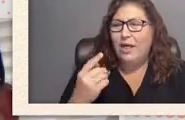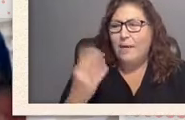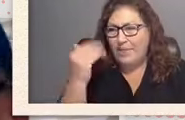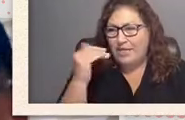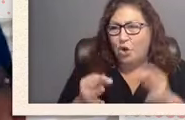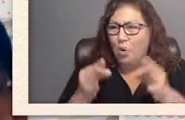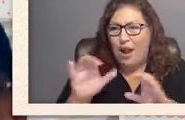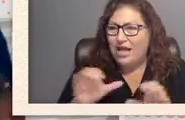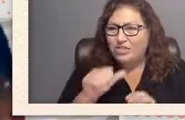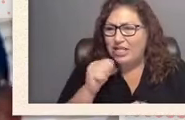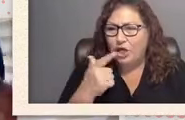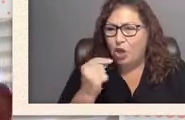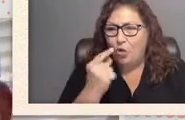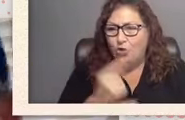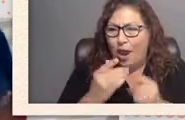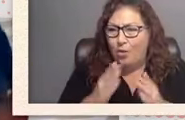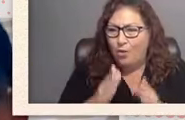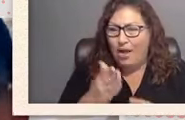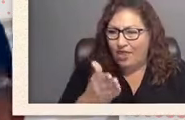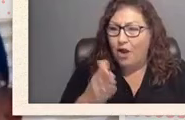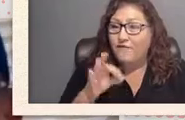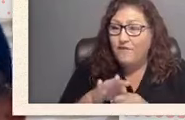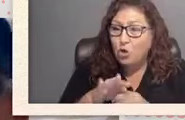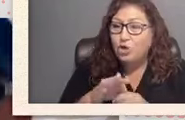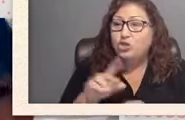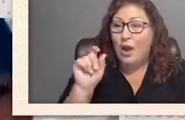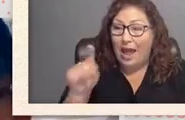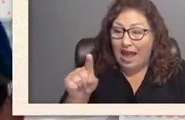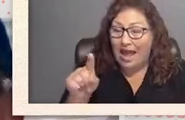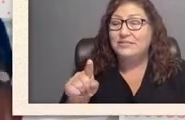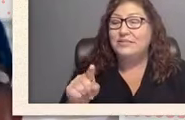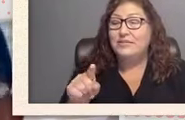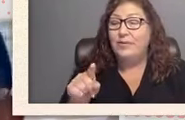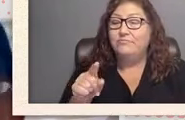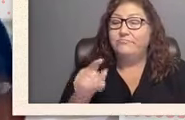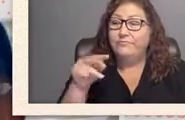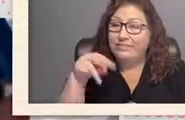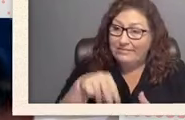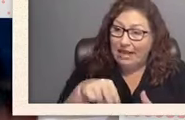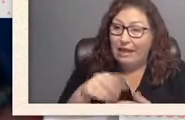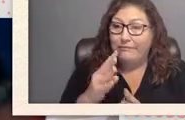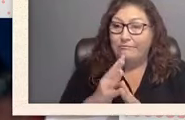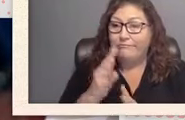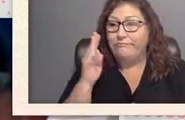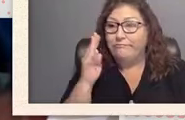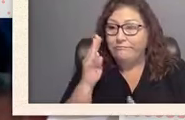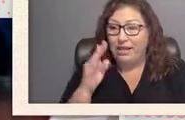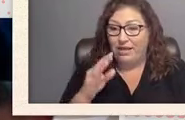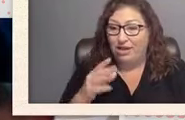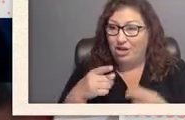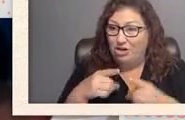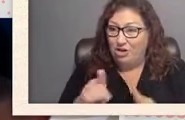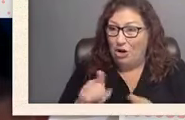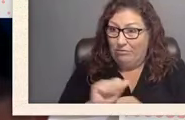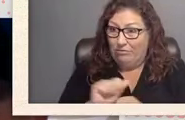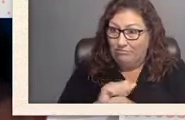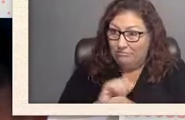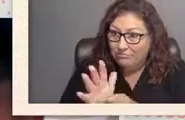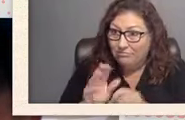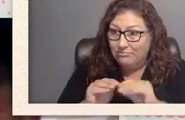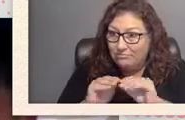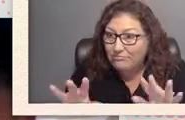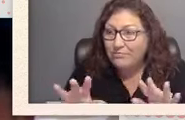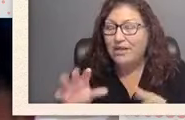way there, voters were being asked to stand out in long lines at, you know, during a peak moment in the pandemic. And, you know, so